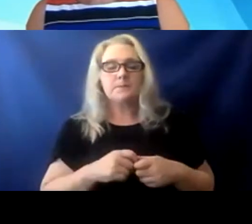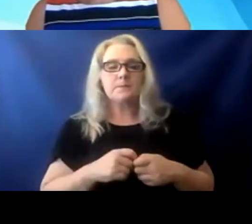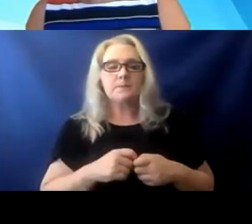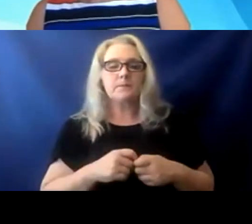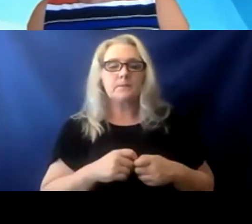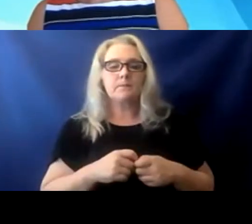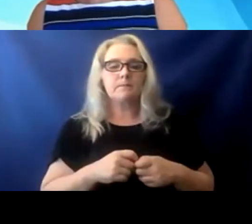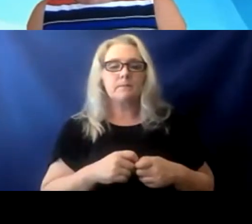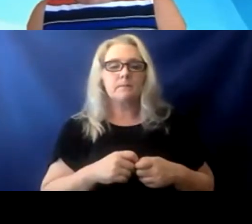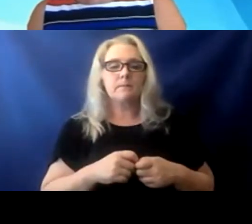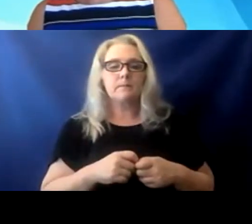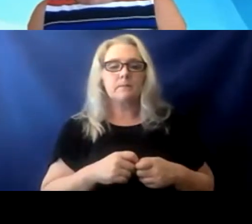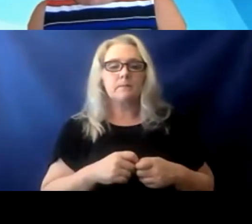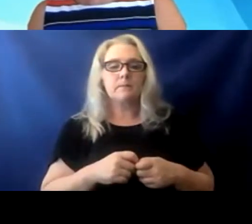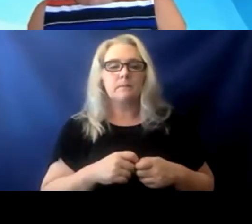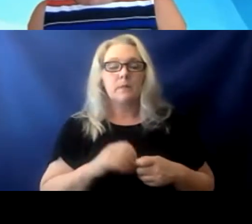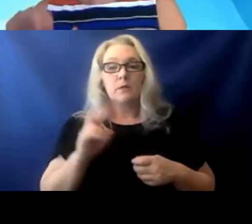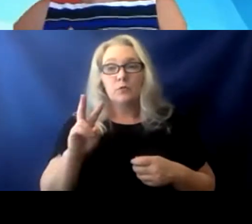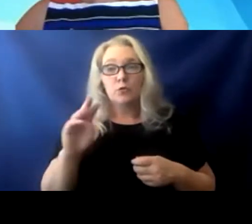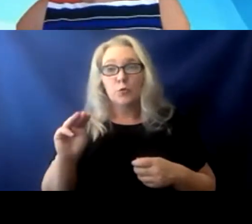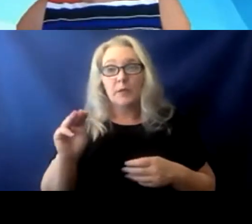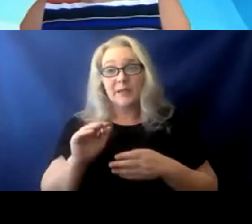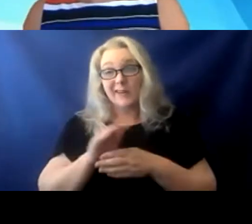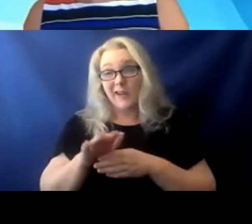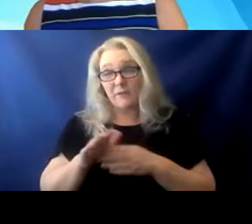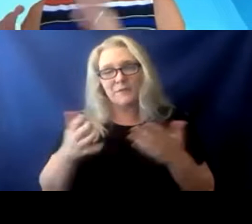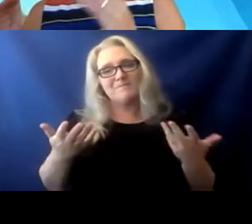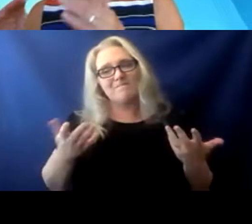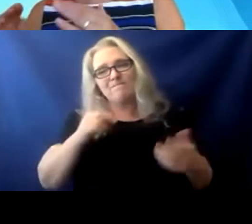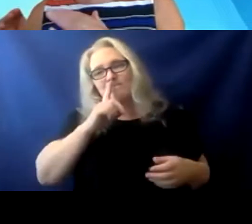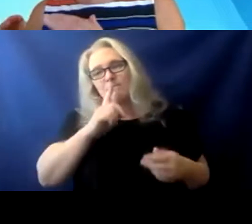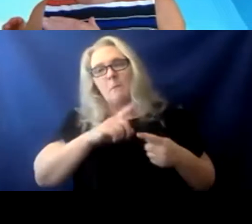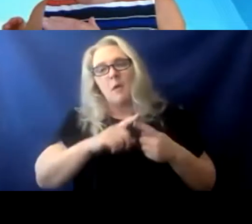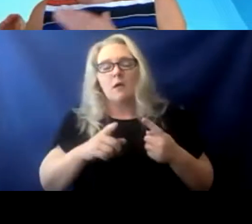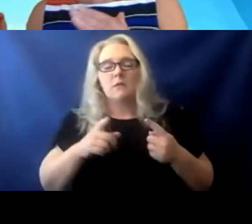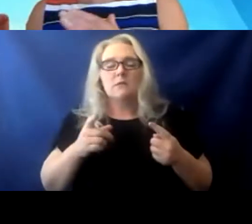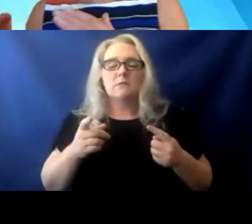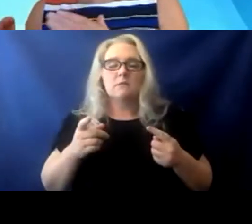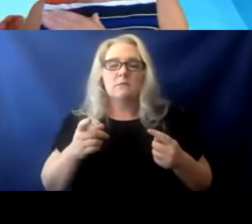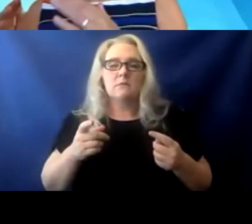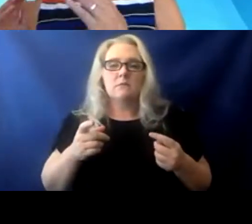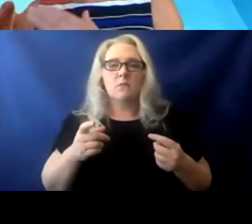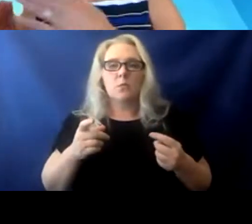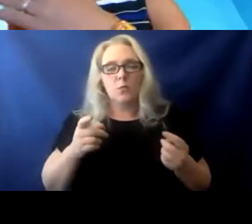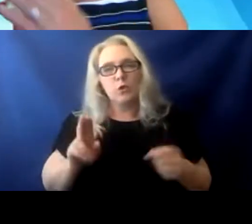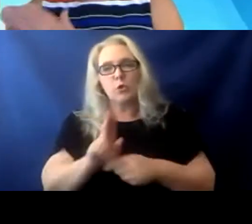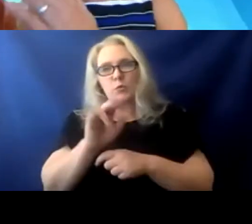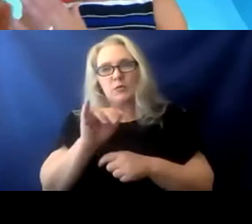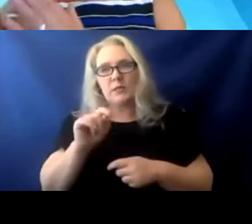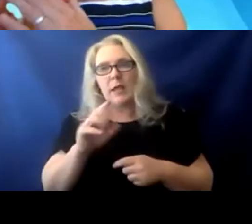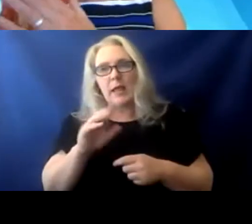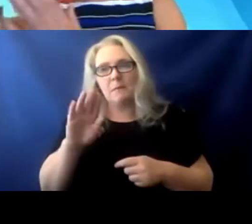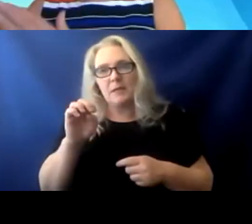million enough, but I will answer the question that I think 2 million can help us leap forward. We just have to be really, as always, smart